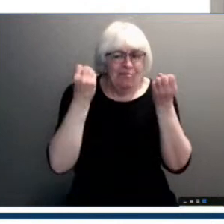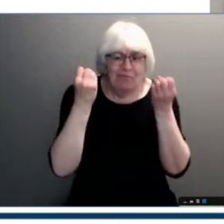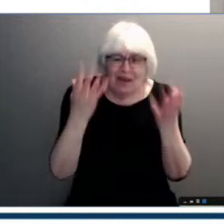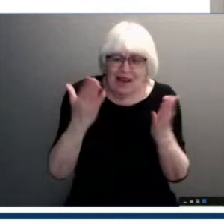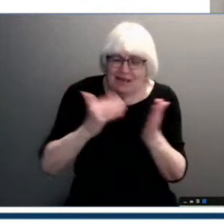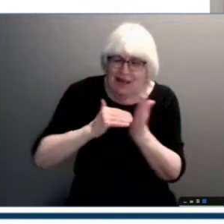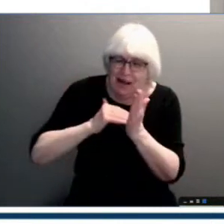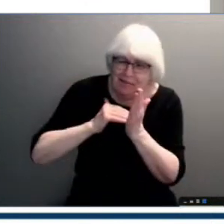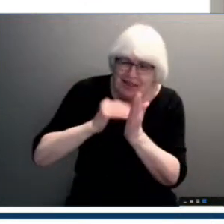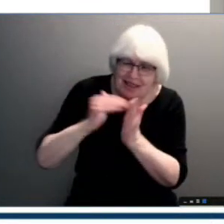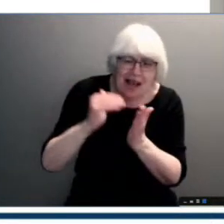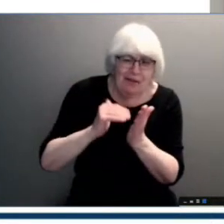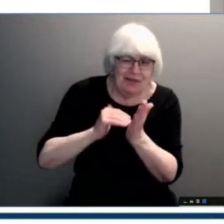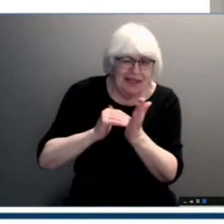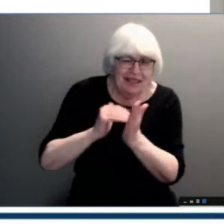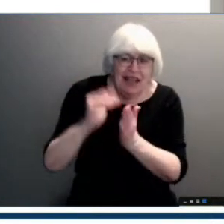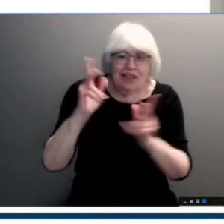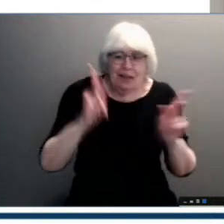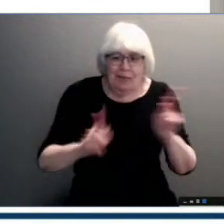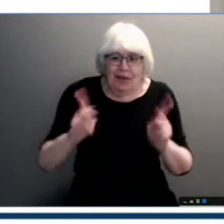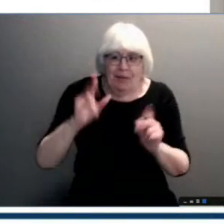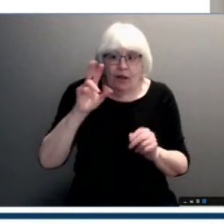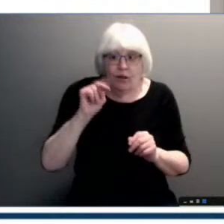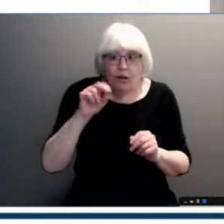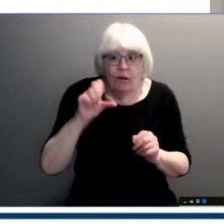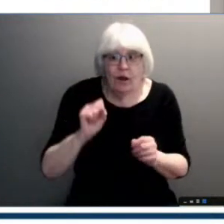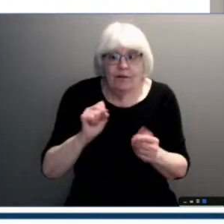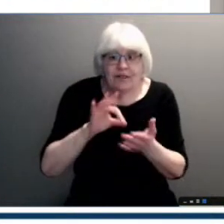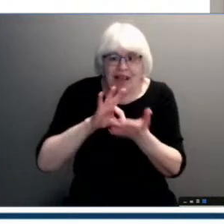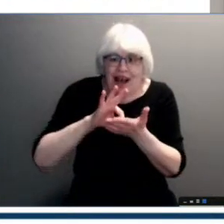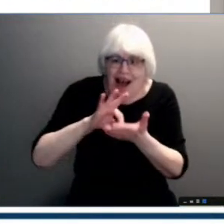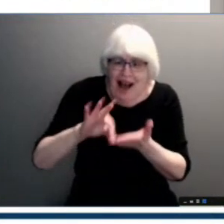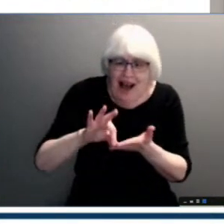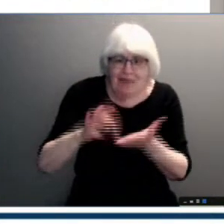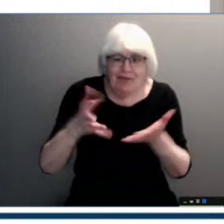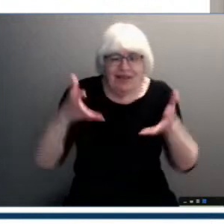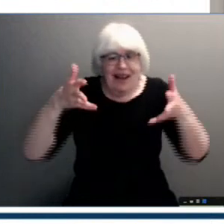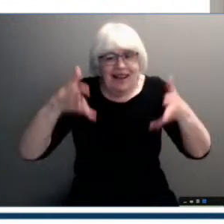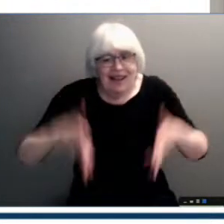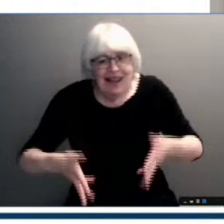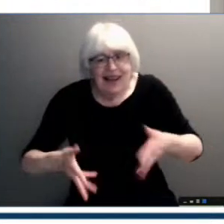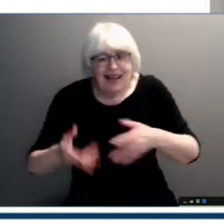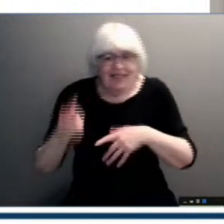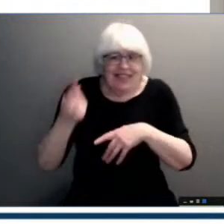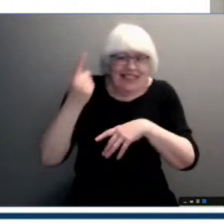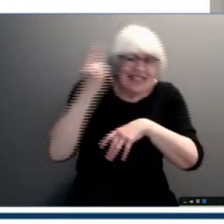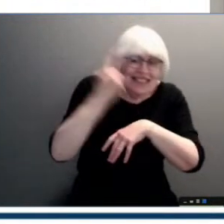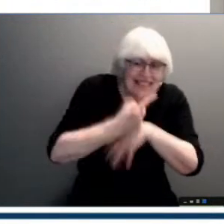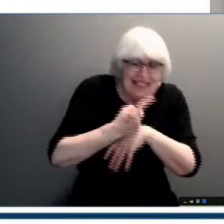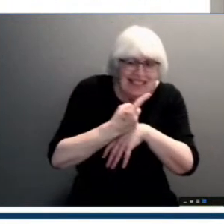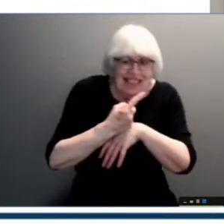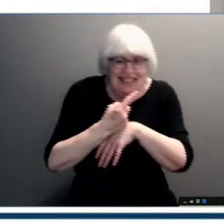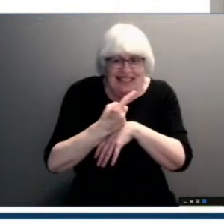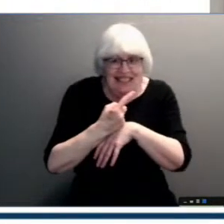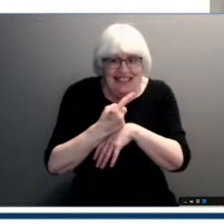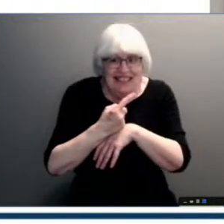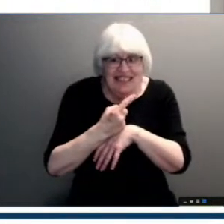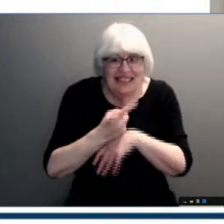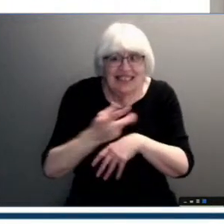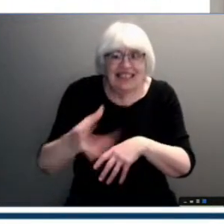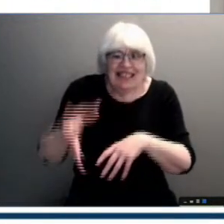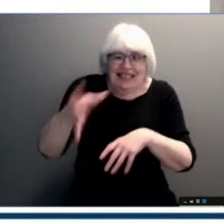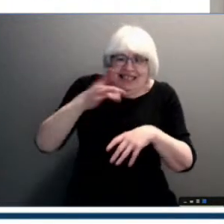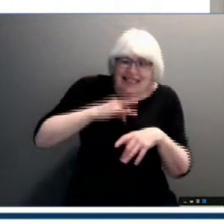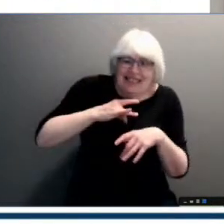calendar, are counting the days and hours and wondering if they were exposed. They are replaying in their mind, how close was I